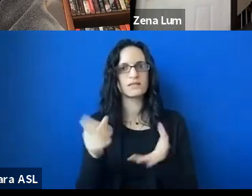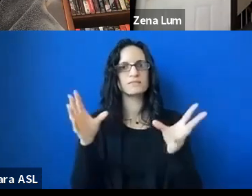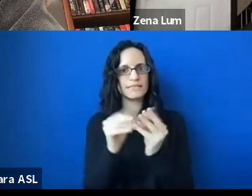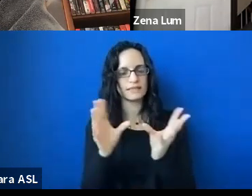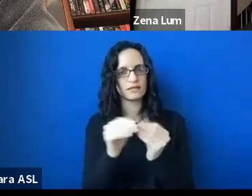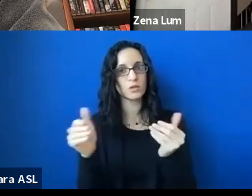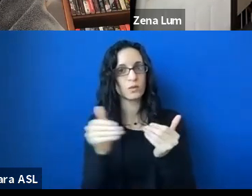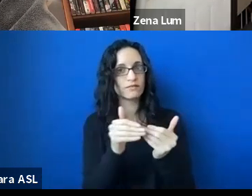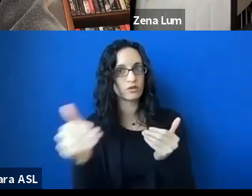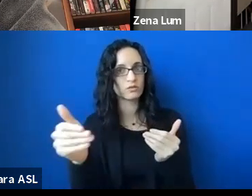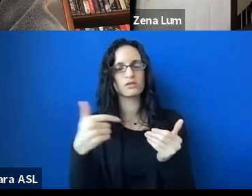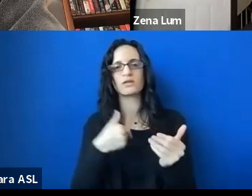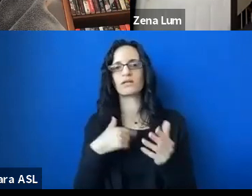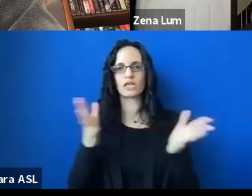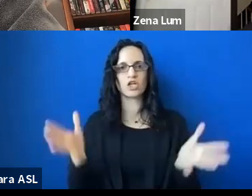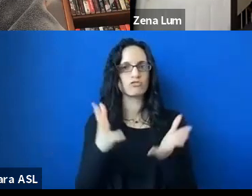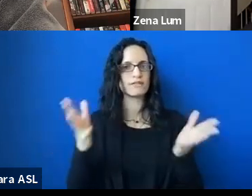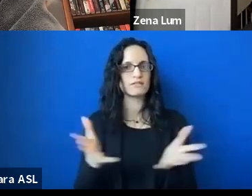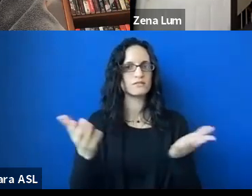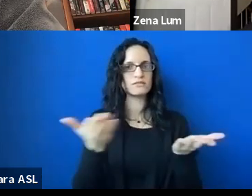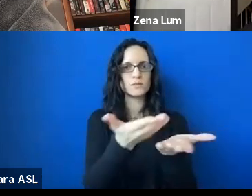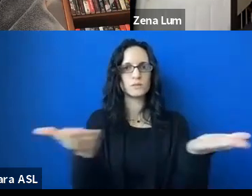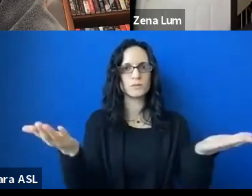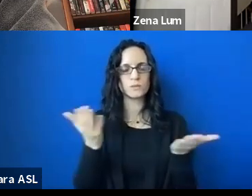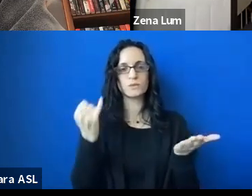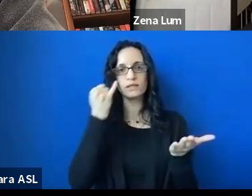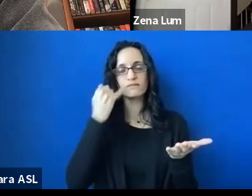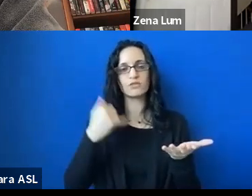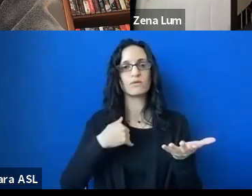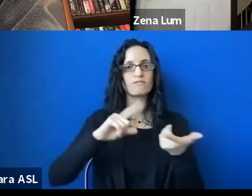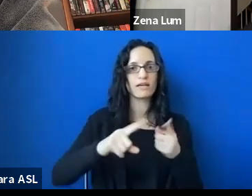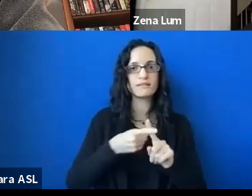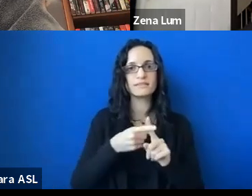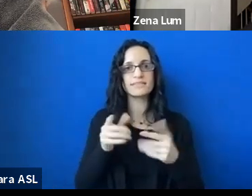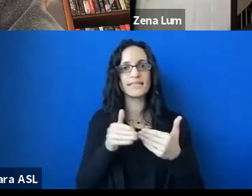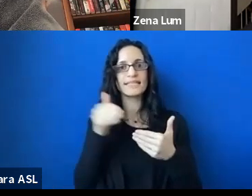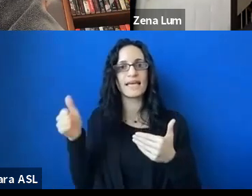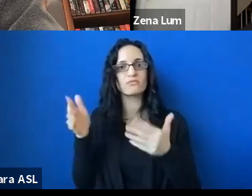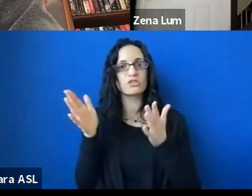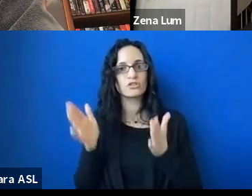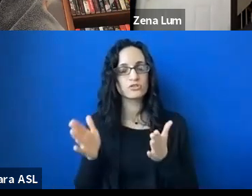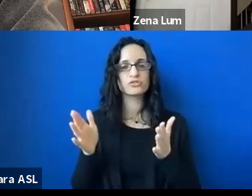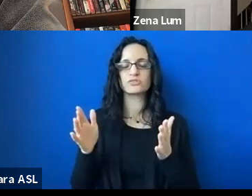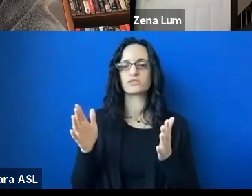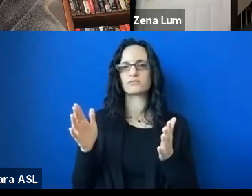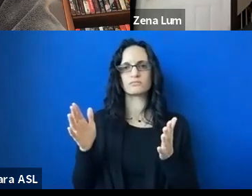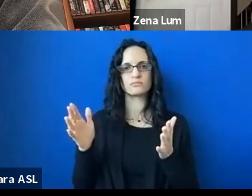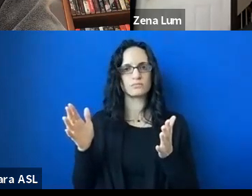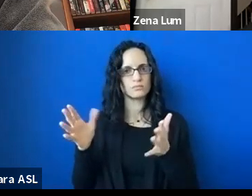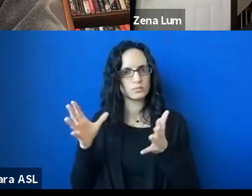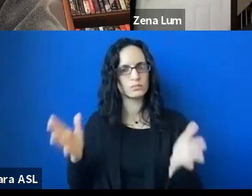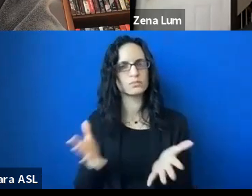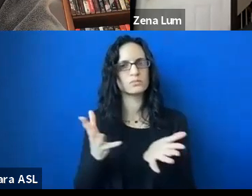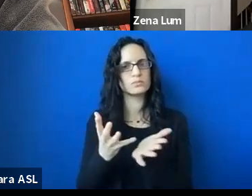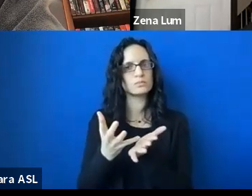I would encourage you to, if you have neighbors or friends or whatever, to make the